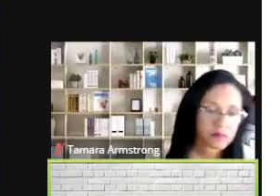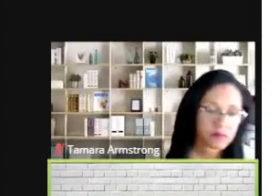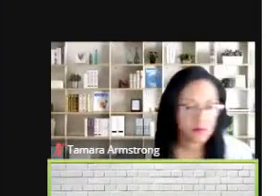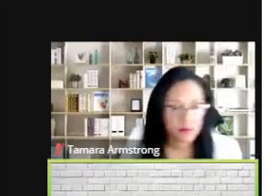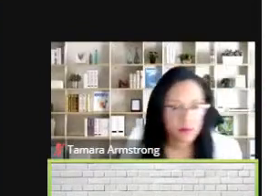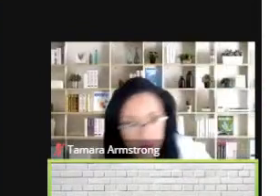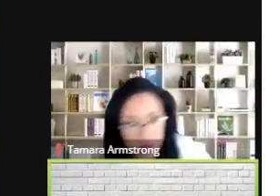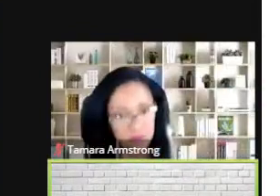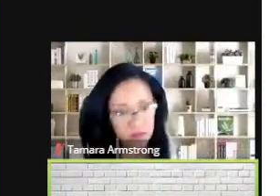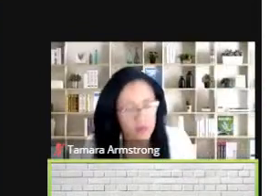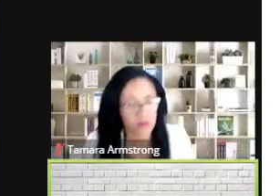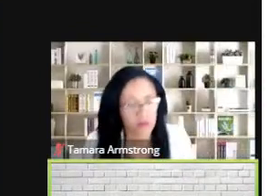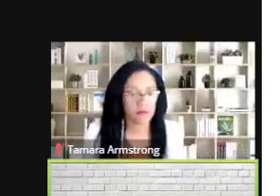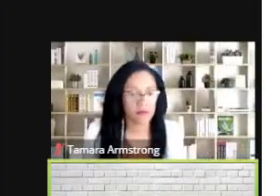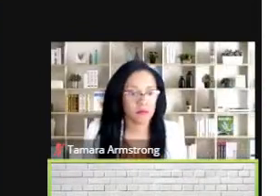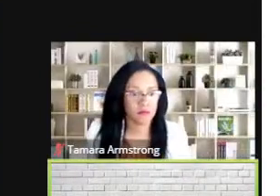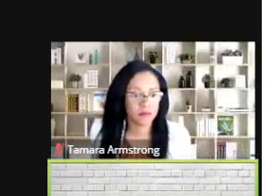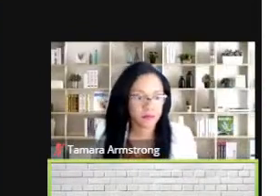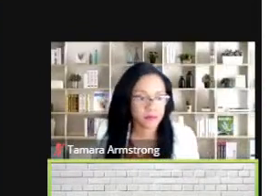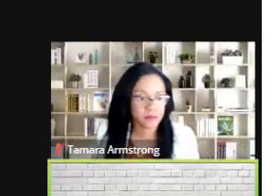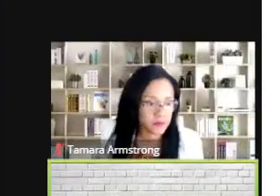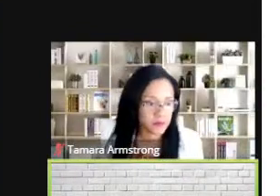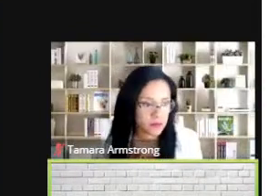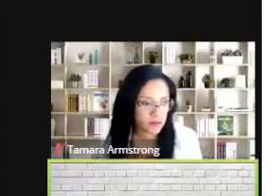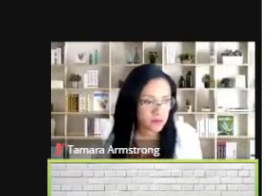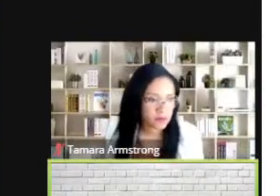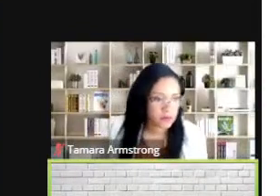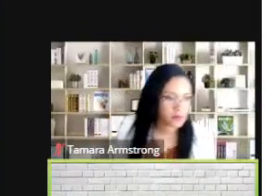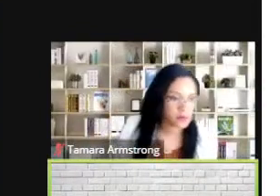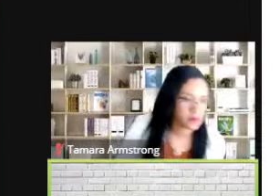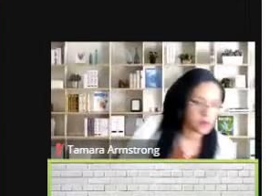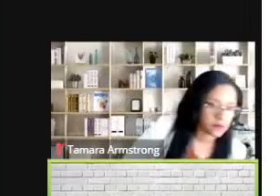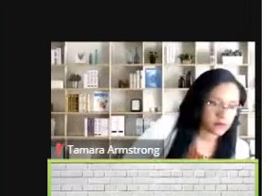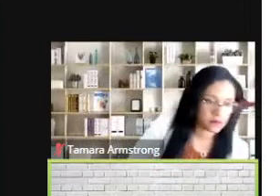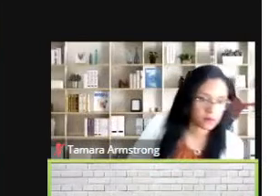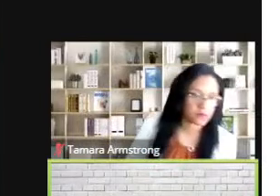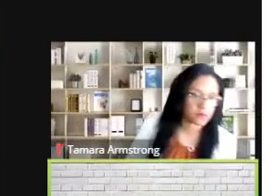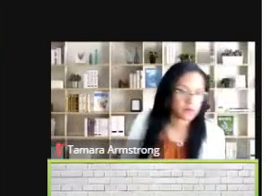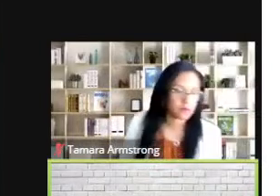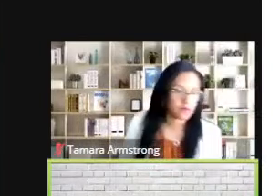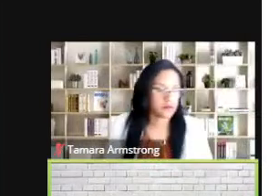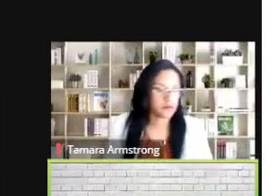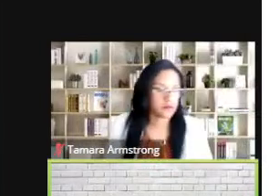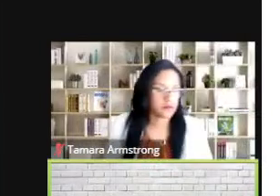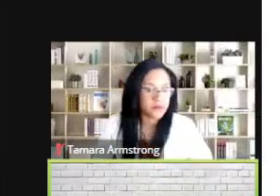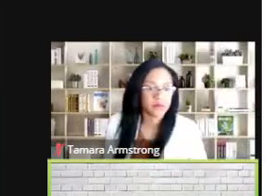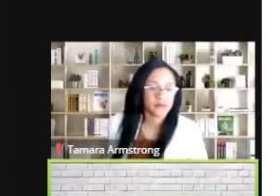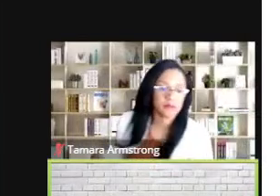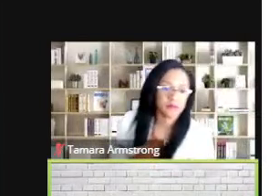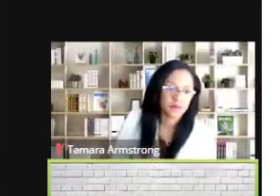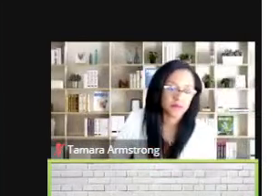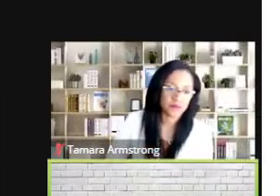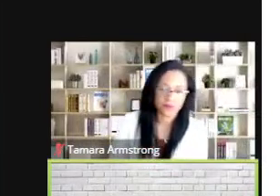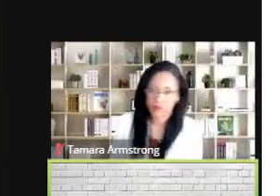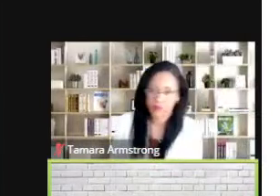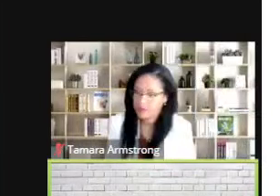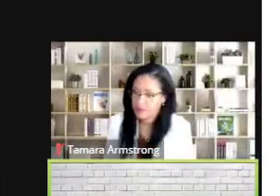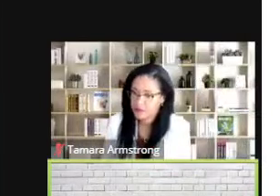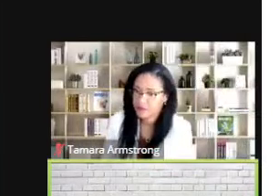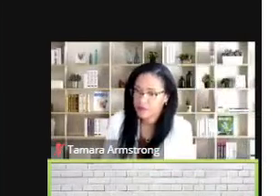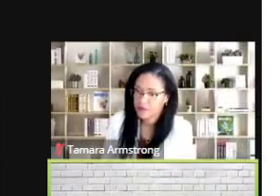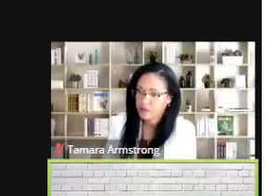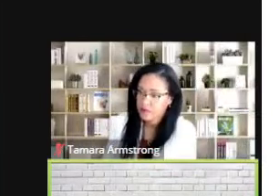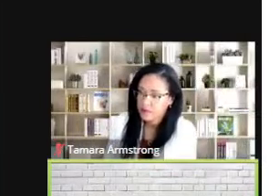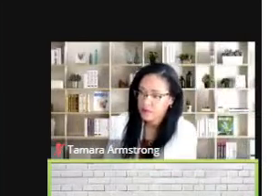published that about the results that there's 0.8% of the effectiveness for the vaccines. And Delta